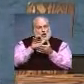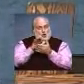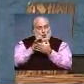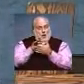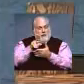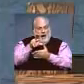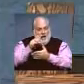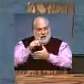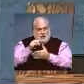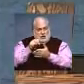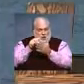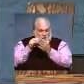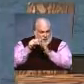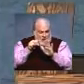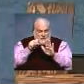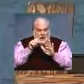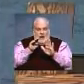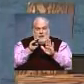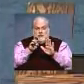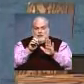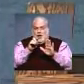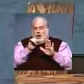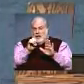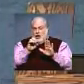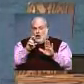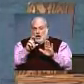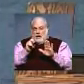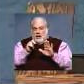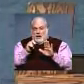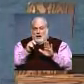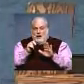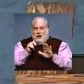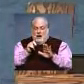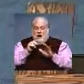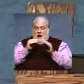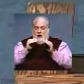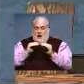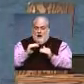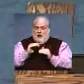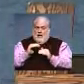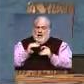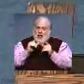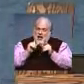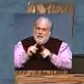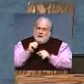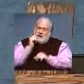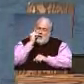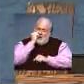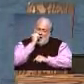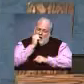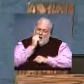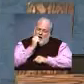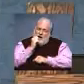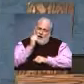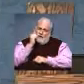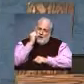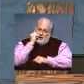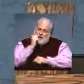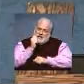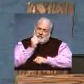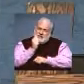of Brody Creek onto Bowman. Think about that. It happens every day. It happens